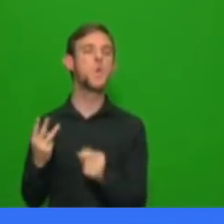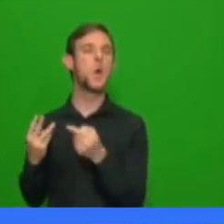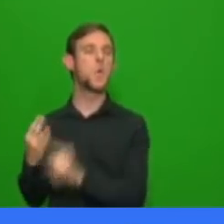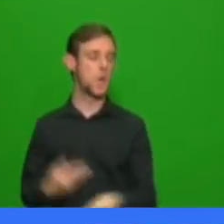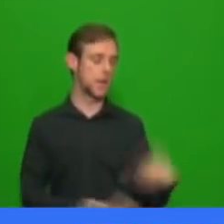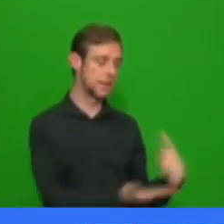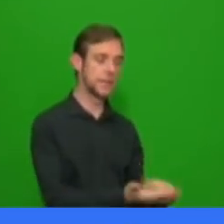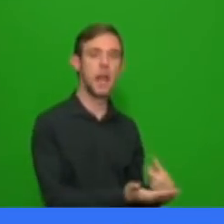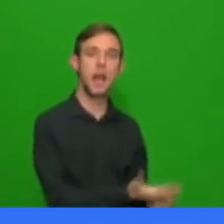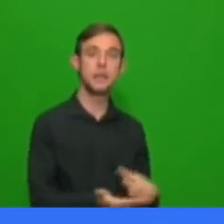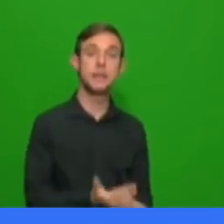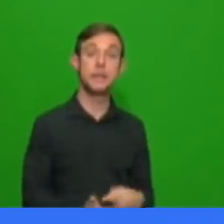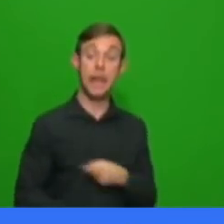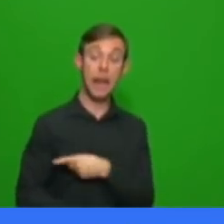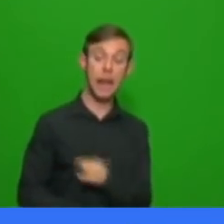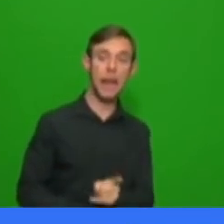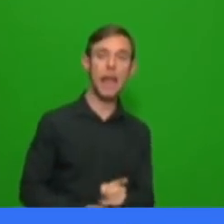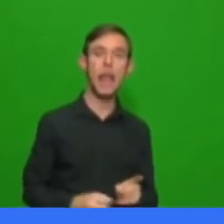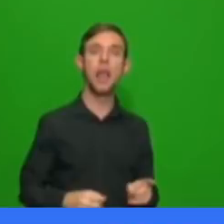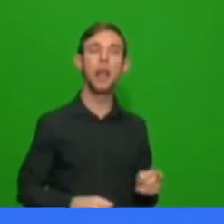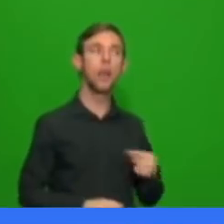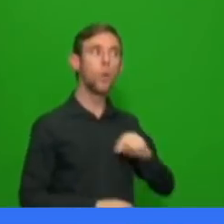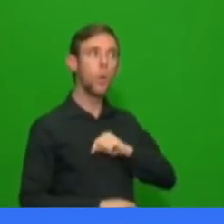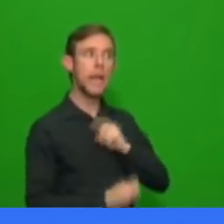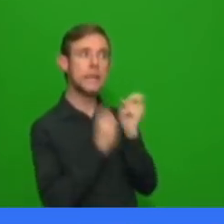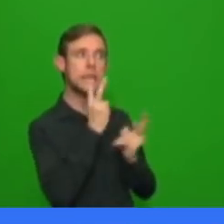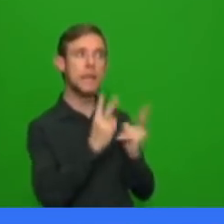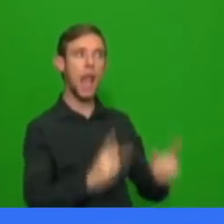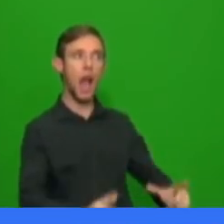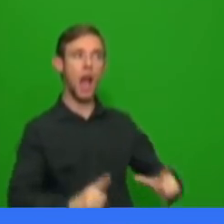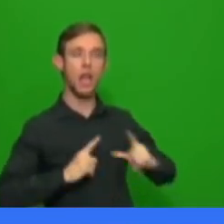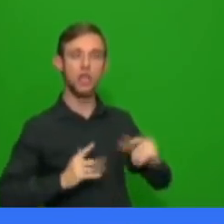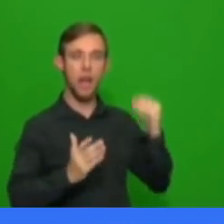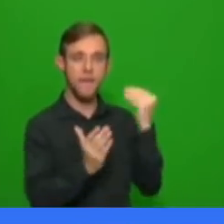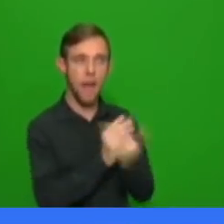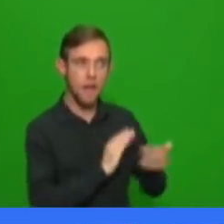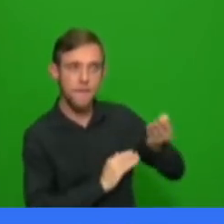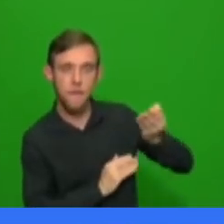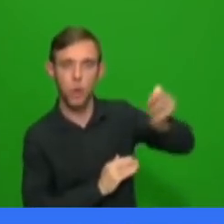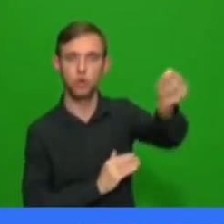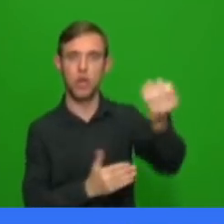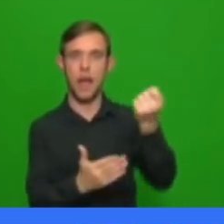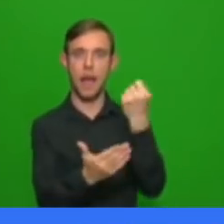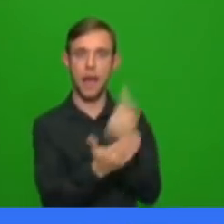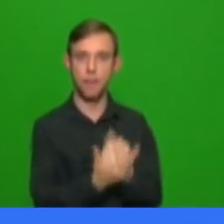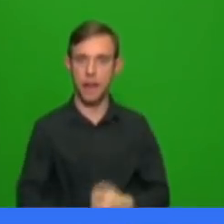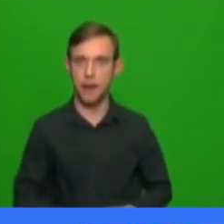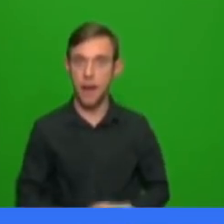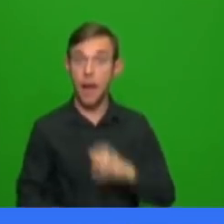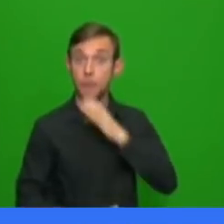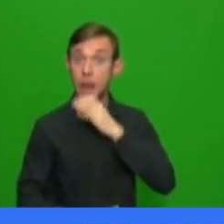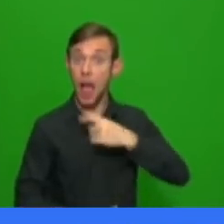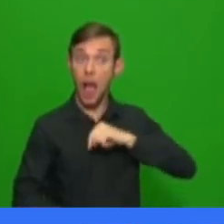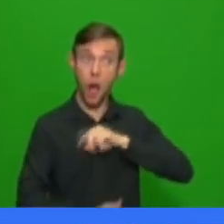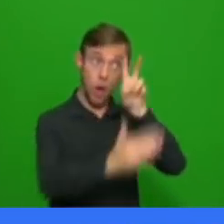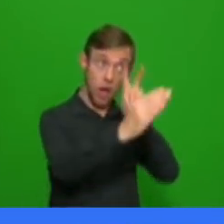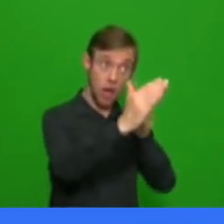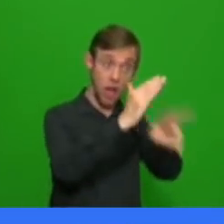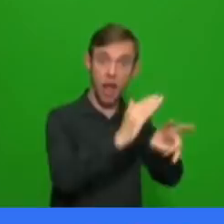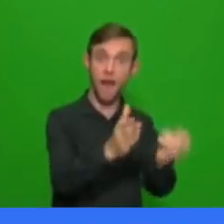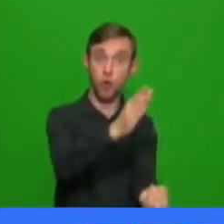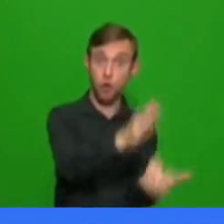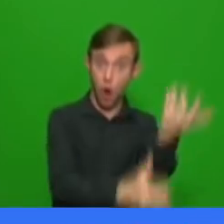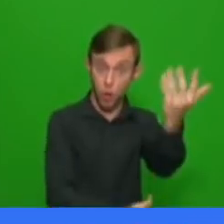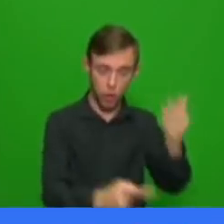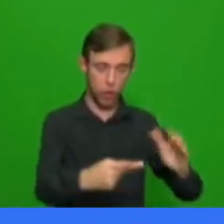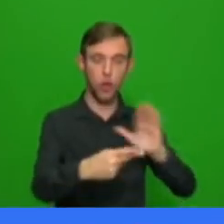is influenced by what we foresee going forward. In other words, what is our forecast for growth and what